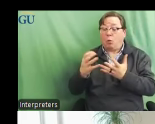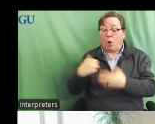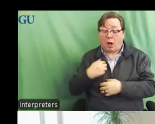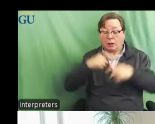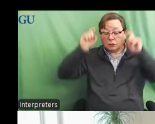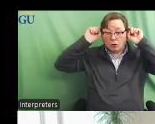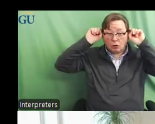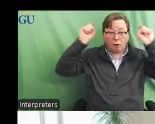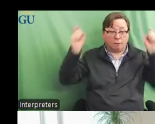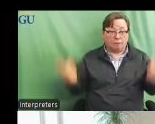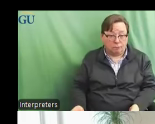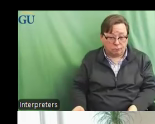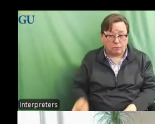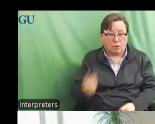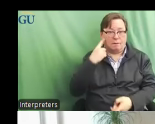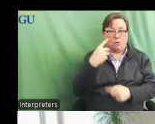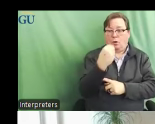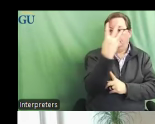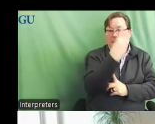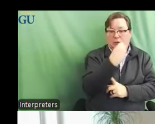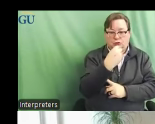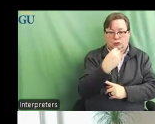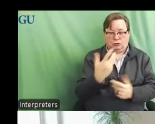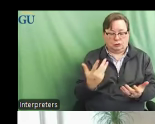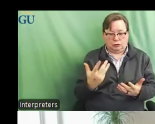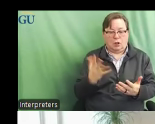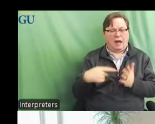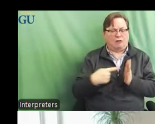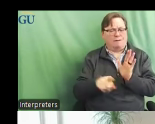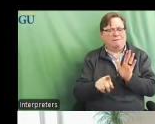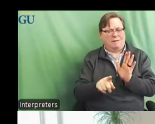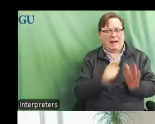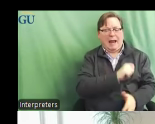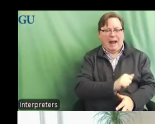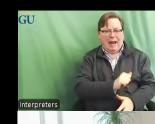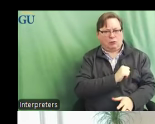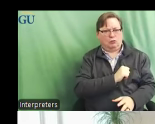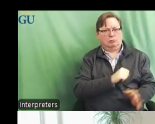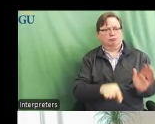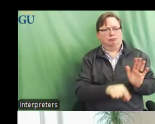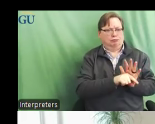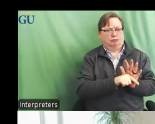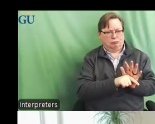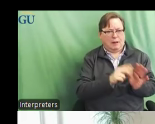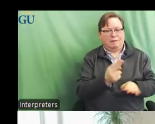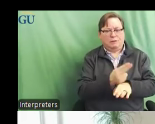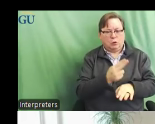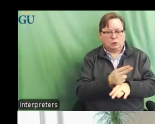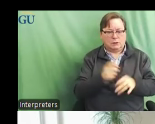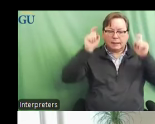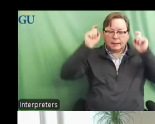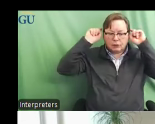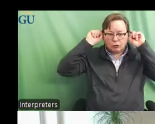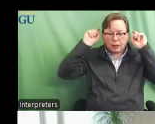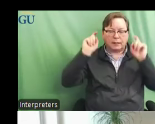that reflected a kind of attitude or belief towards the hearing assistive devices that maybe was